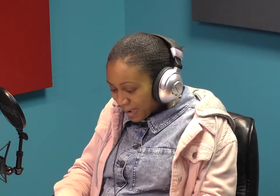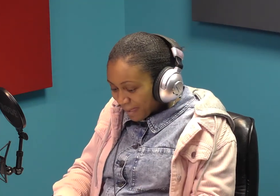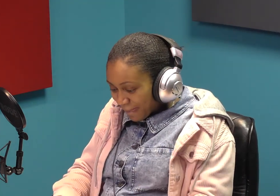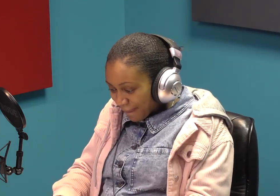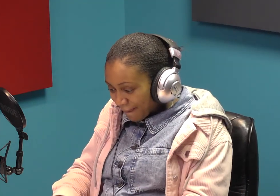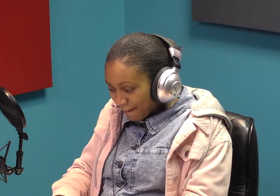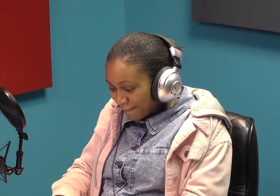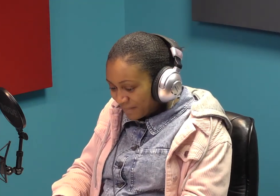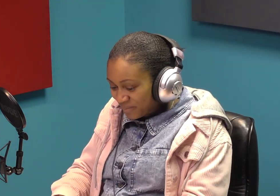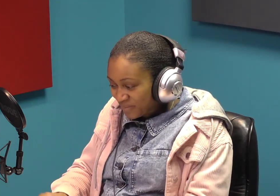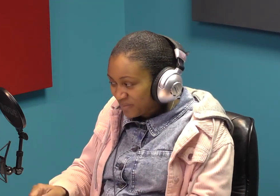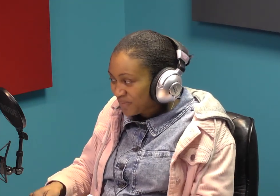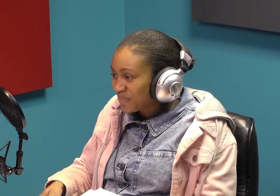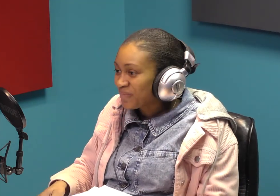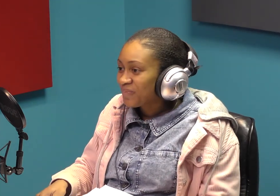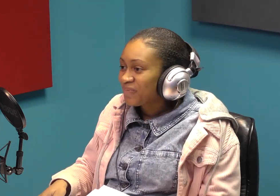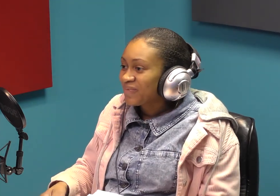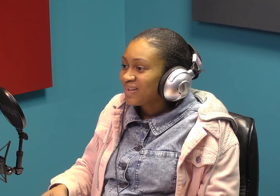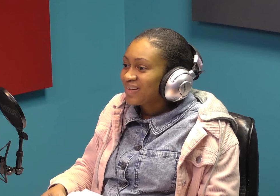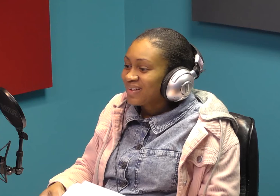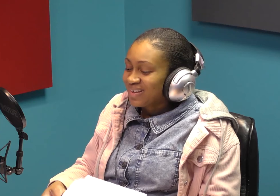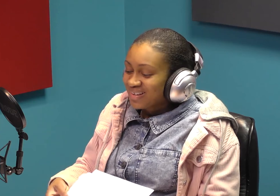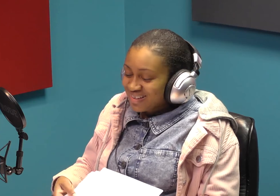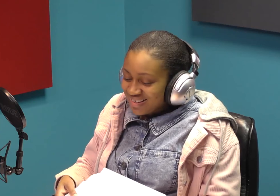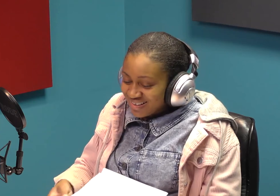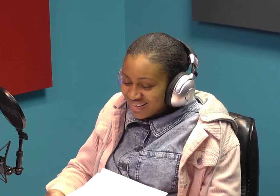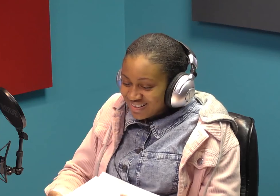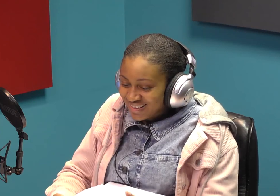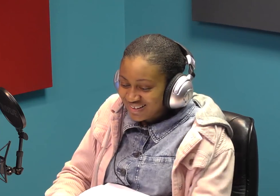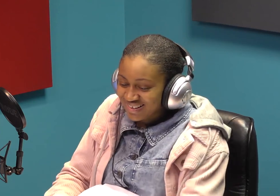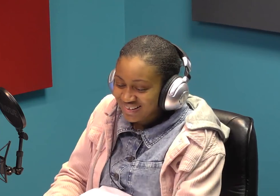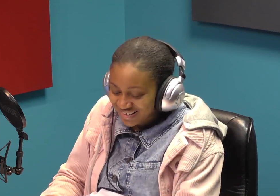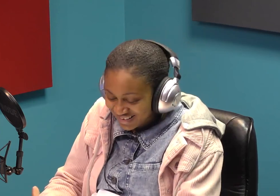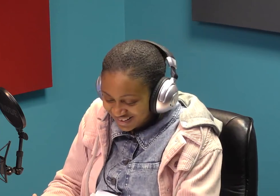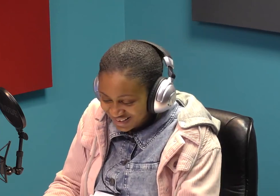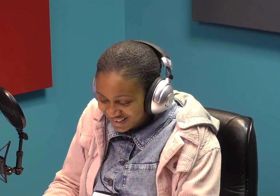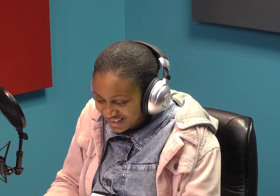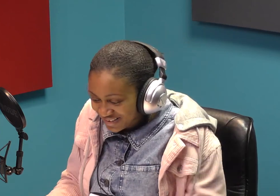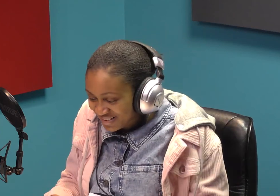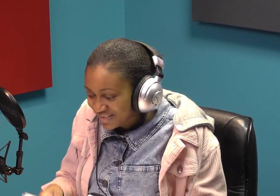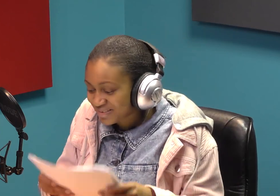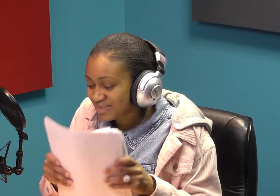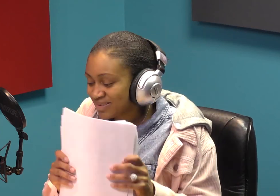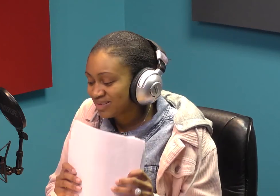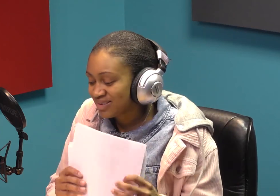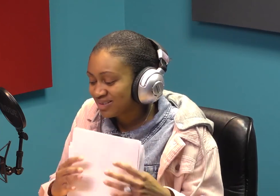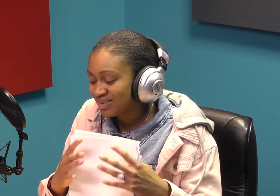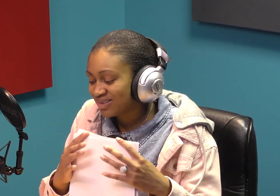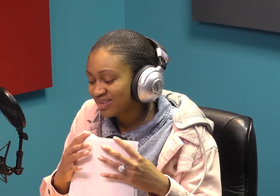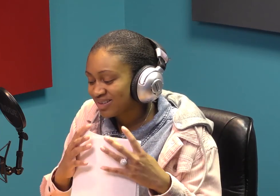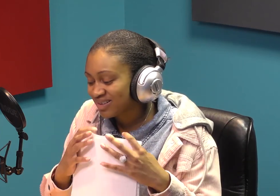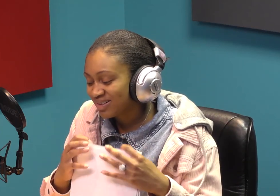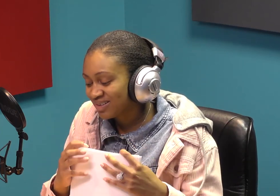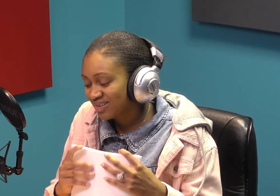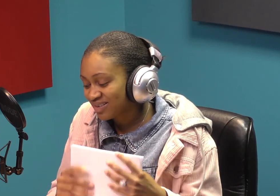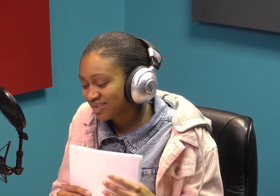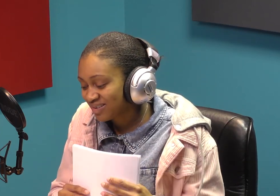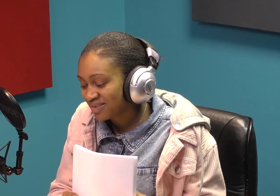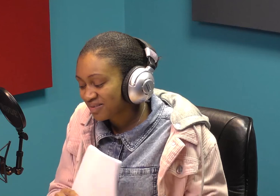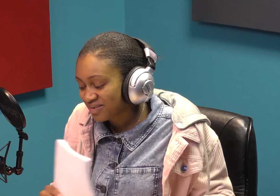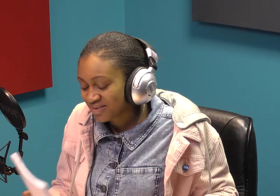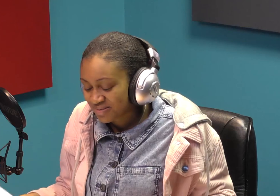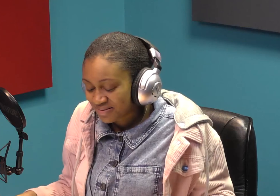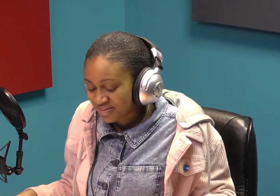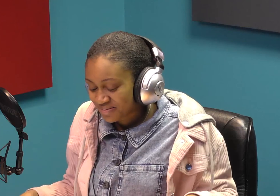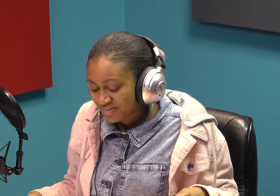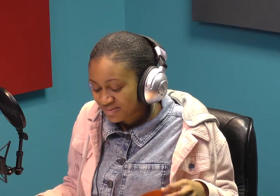than millennials. And we can debate about it. First, I'm going to talk about some of the games that we had.